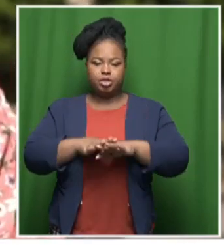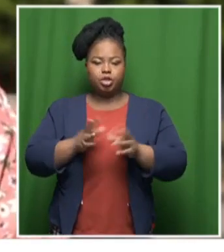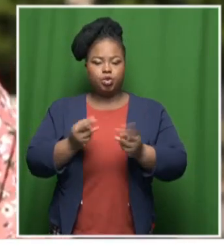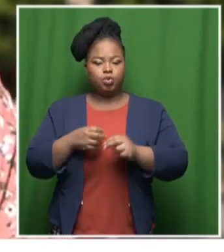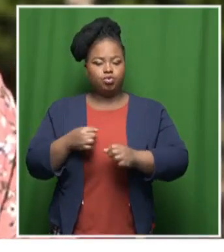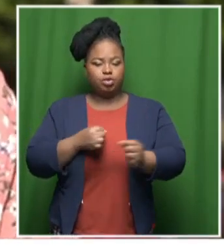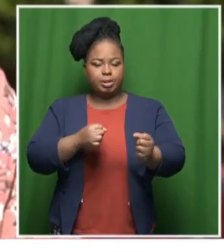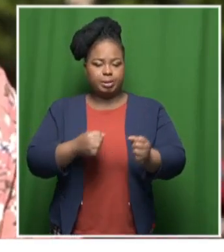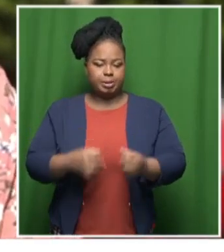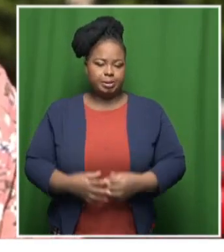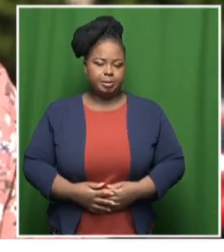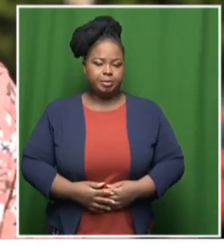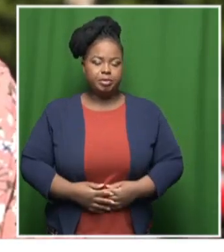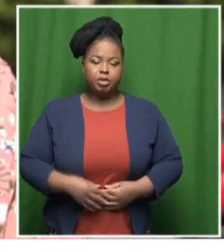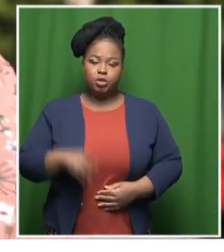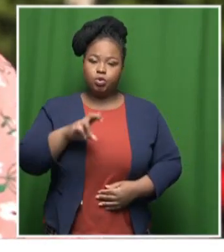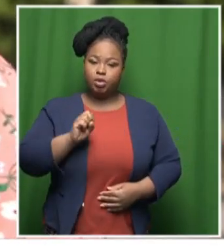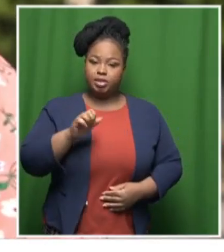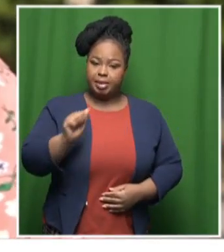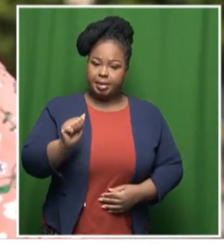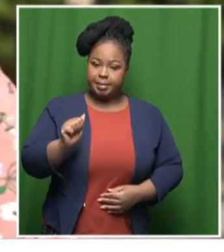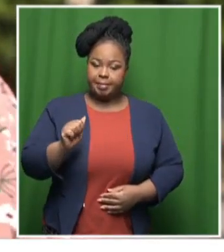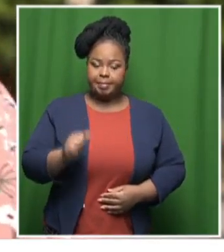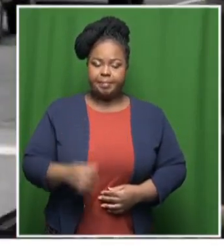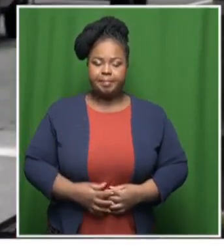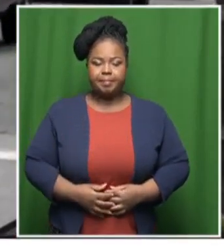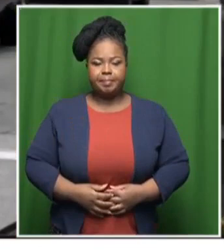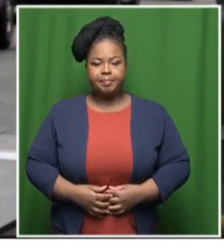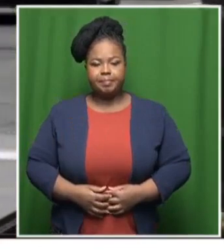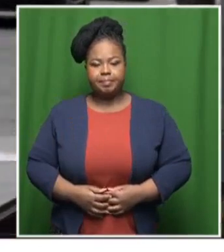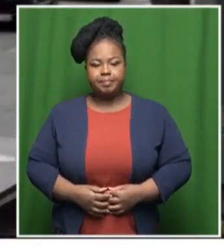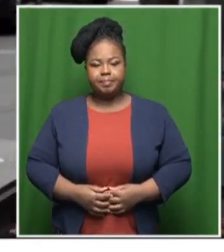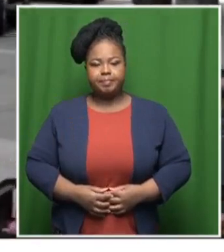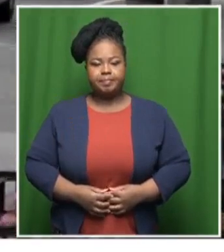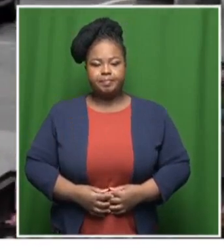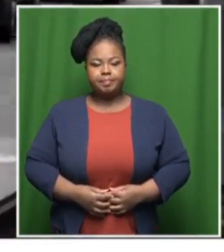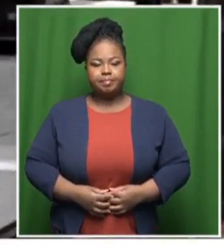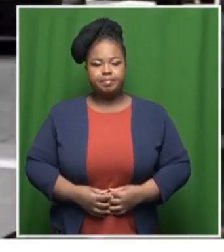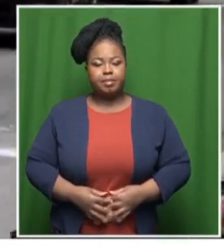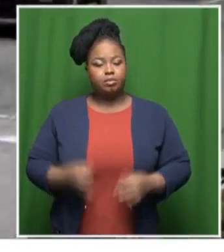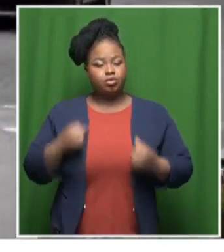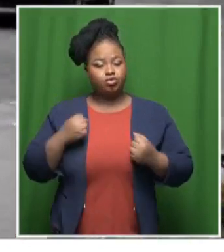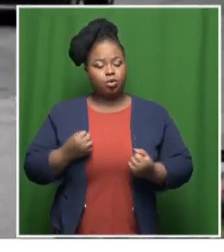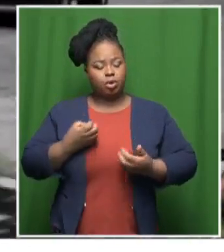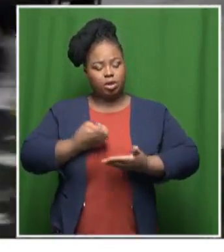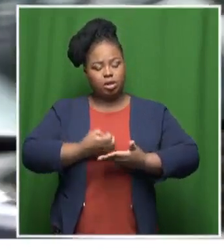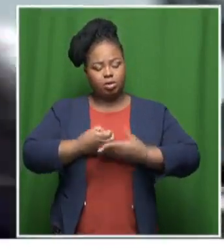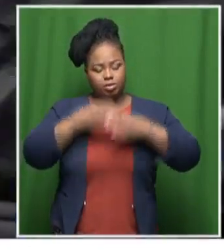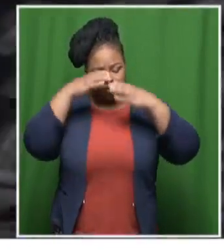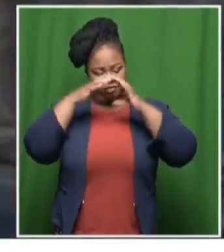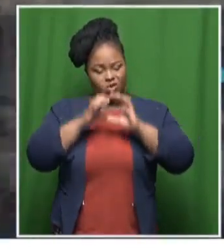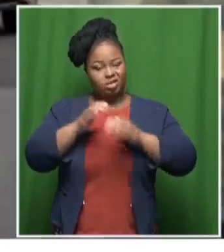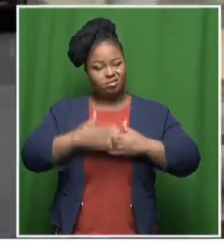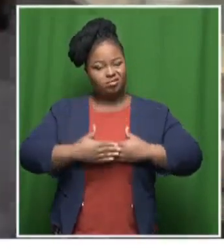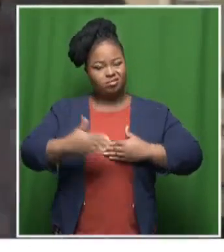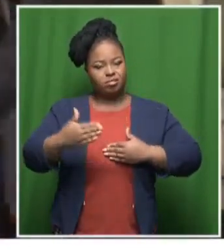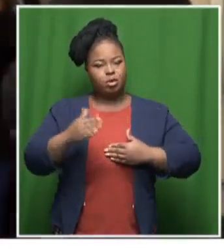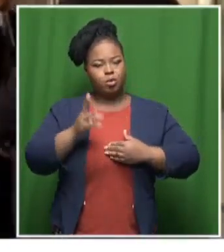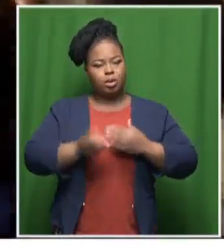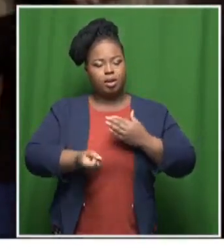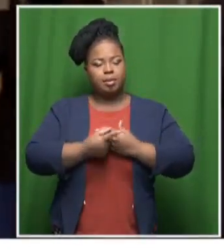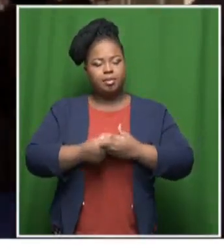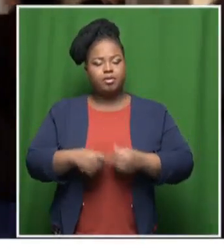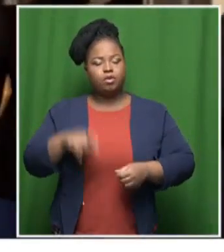strategy that the United States has set out. With a strong economic focus expected to emerge from